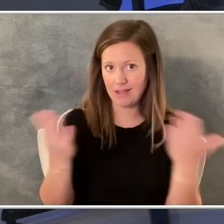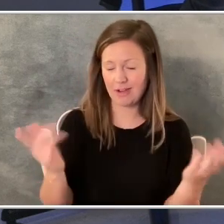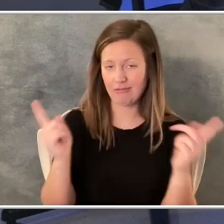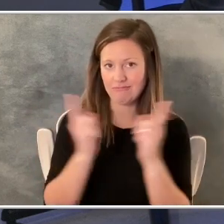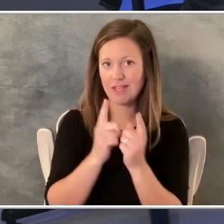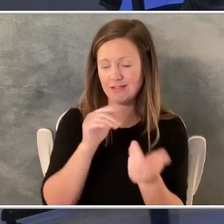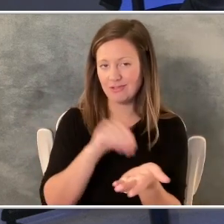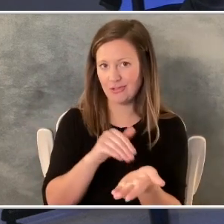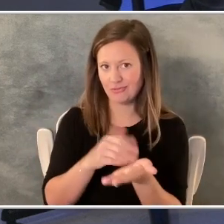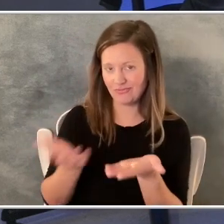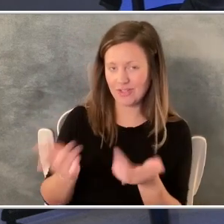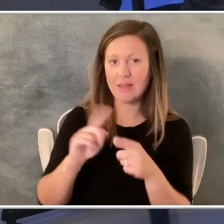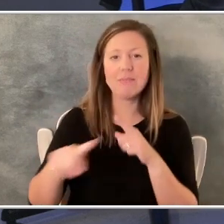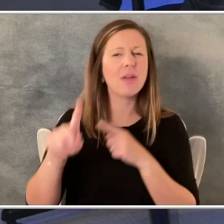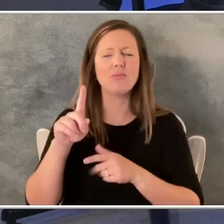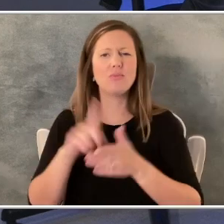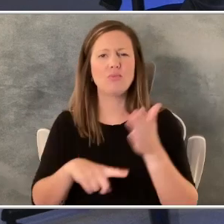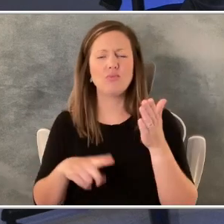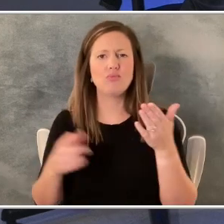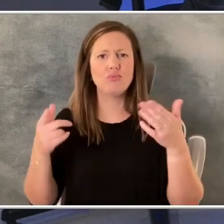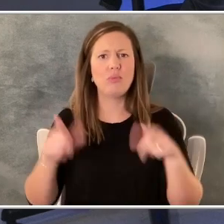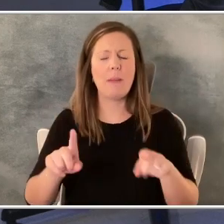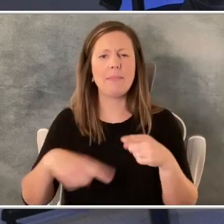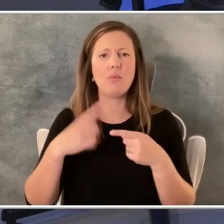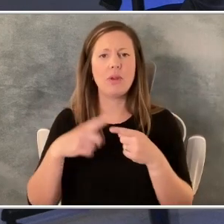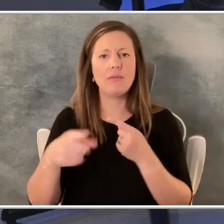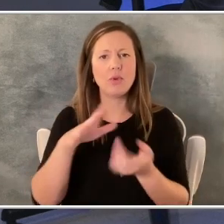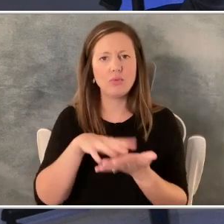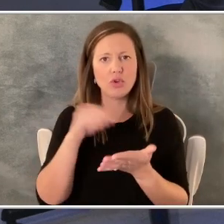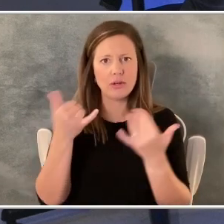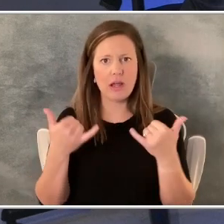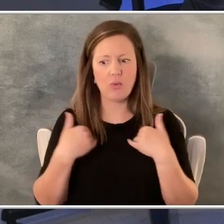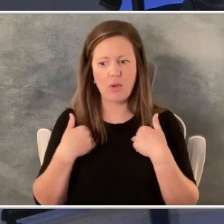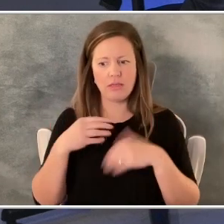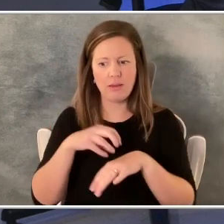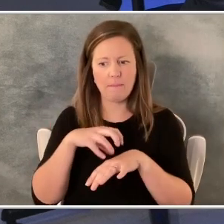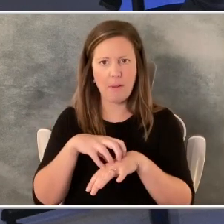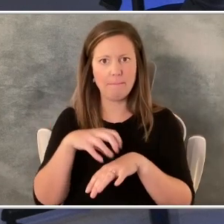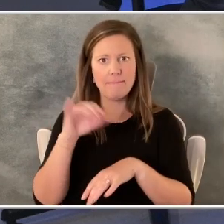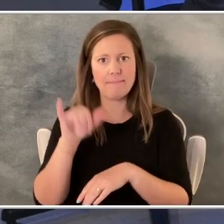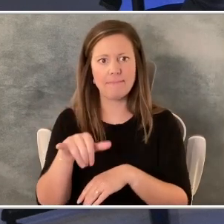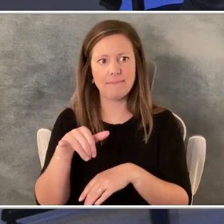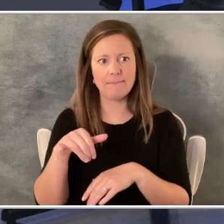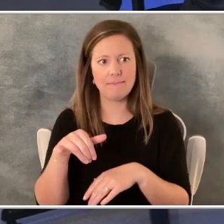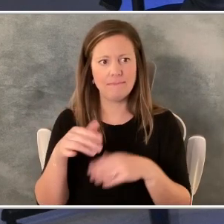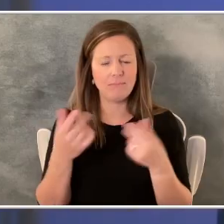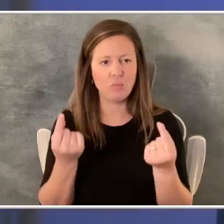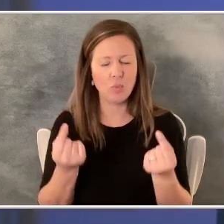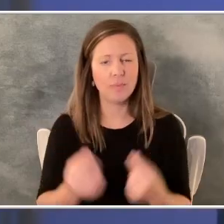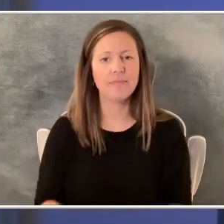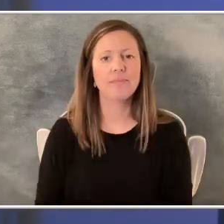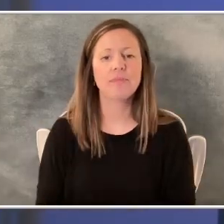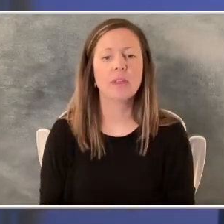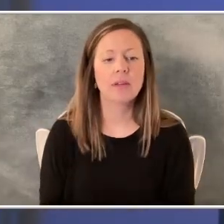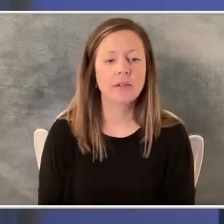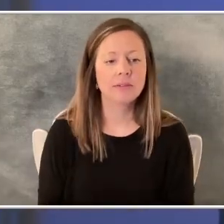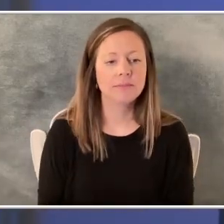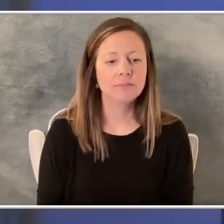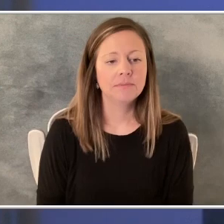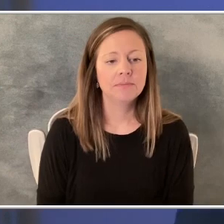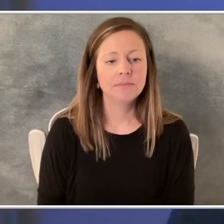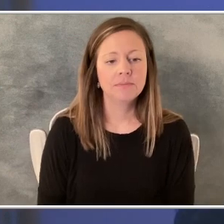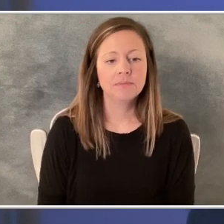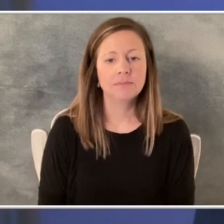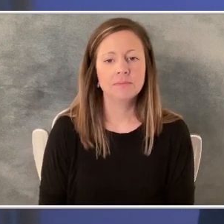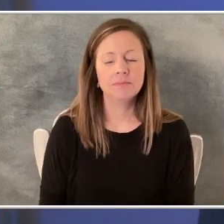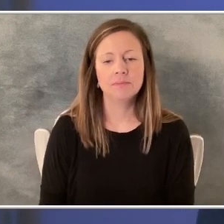tell you just when you learned now you have a nodule in your lung? Tell us what you heard. My first indication that it was serious was